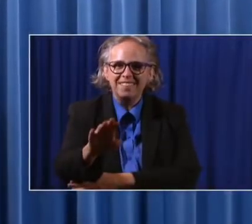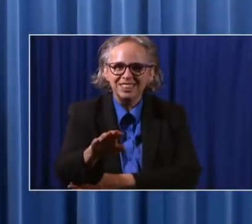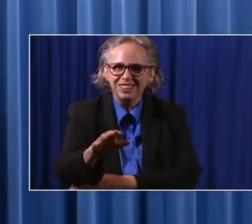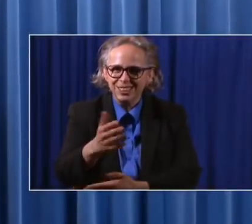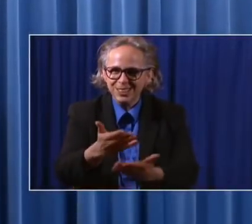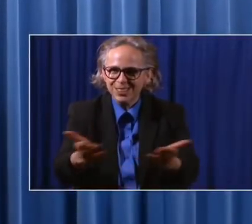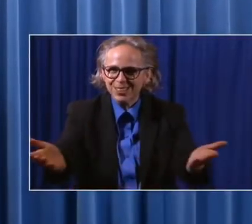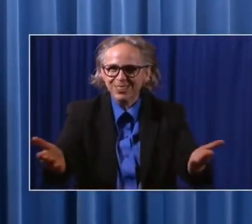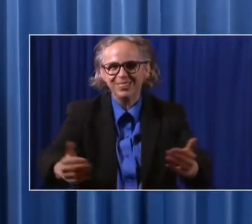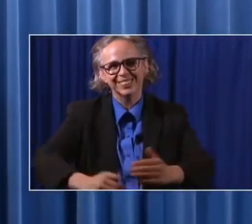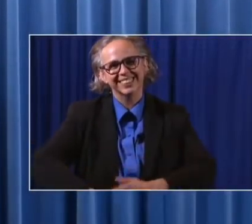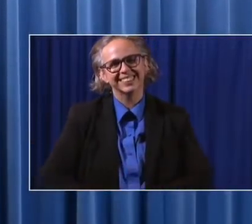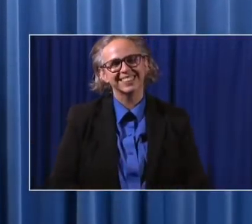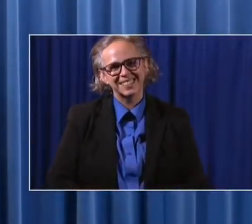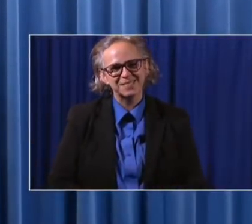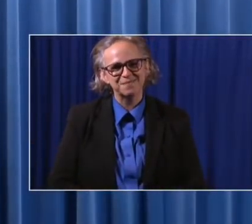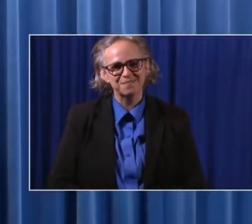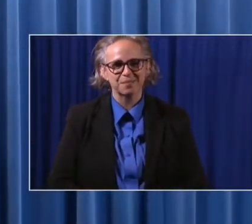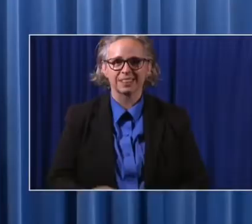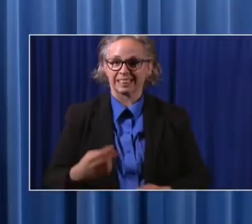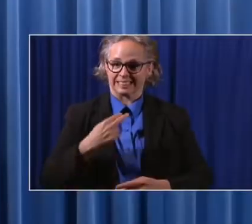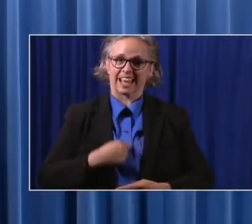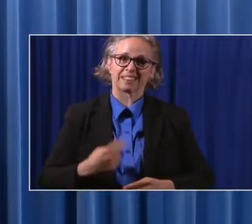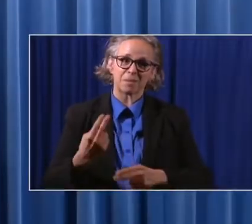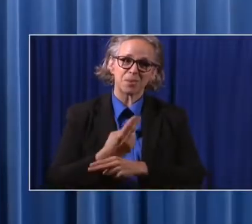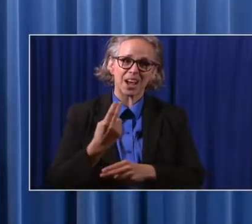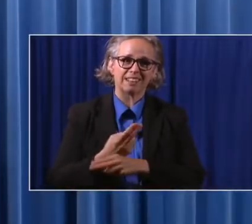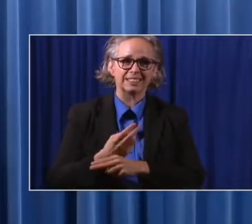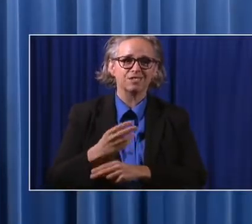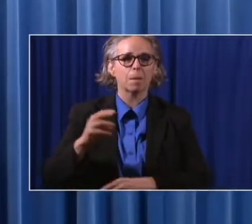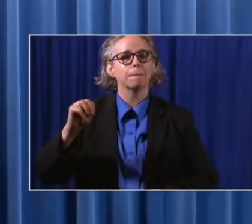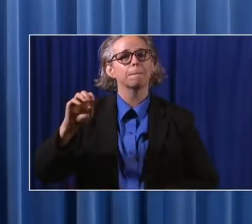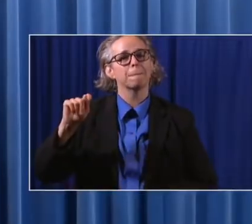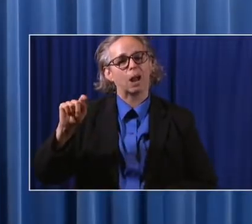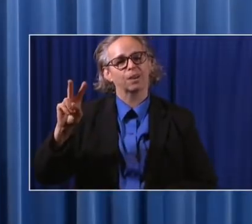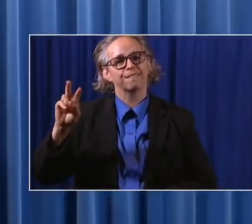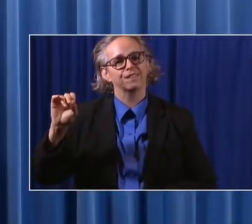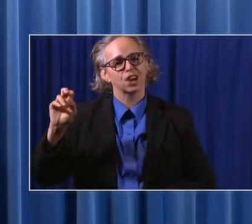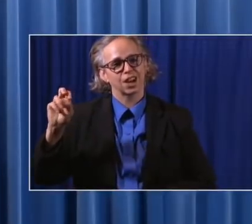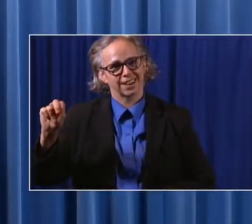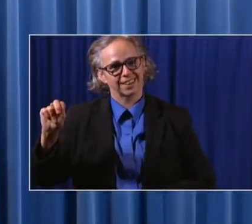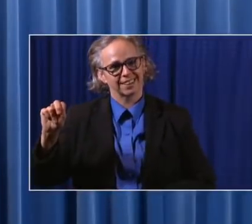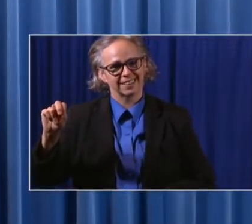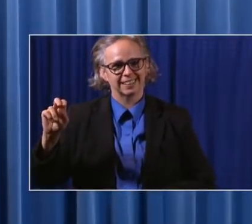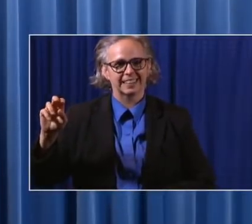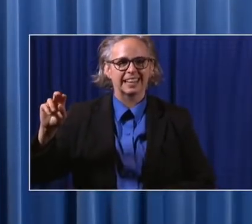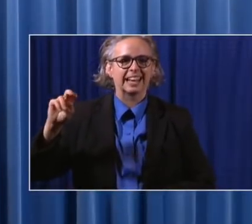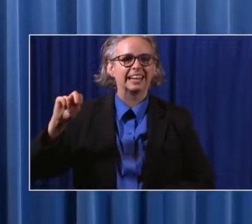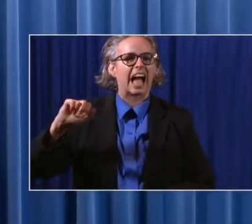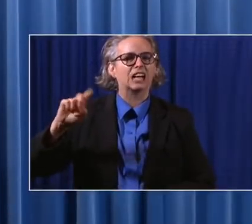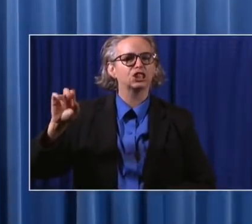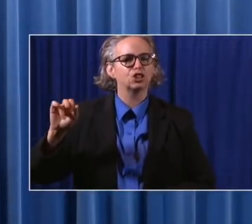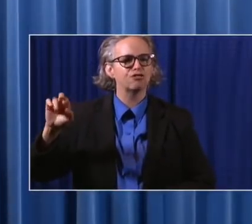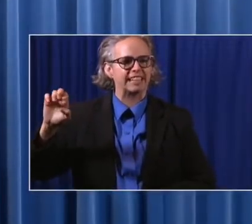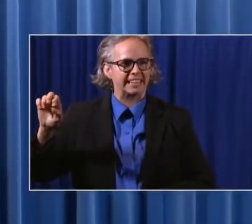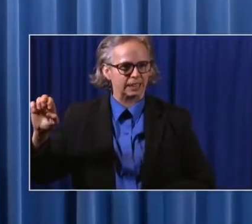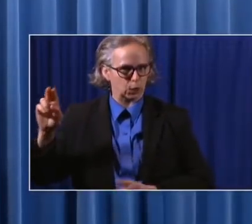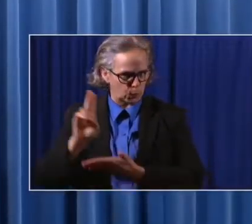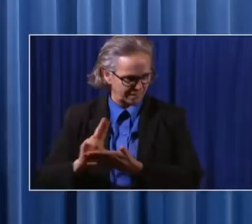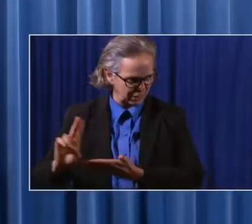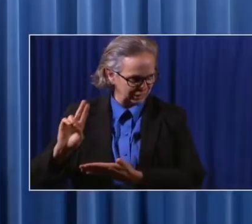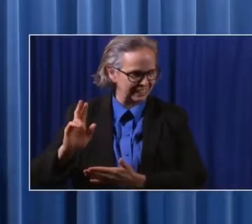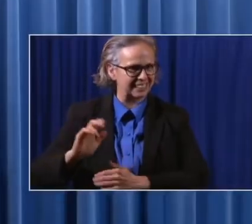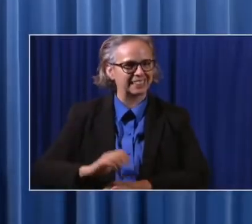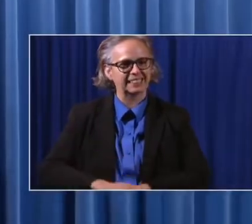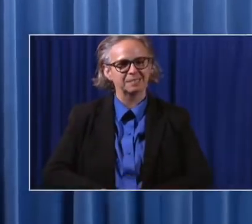governor. Wearing a tie from Mount Vernon Nazarene University. And say hello to